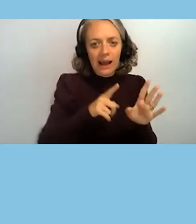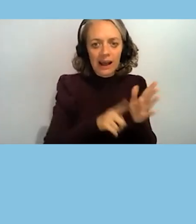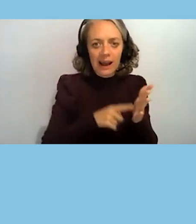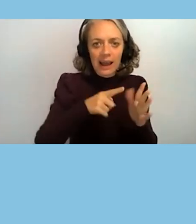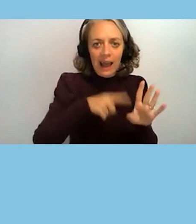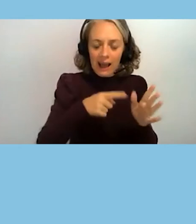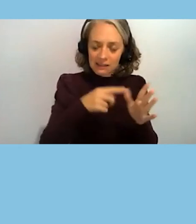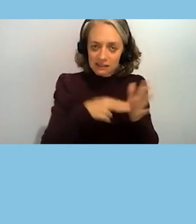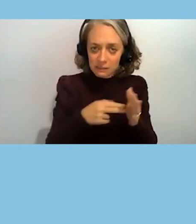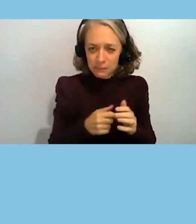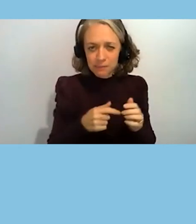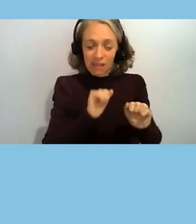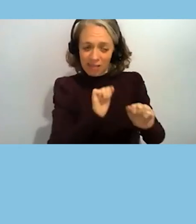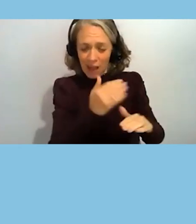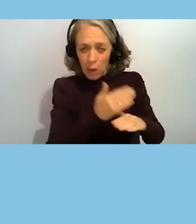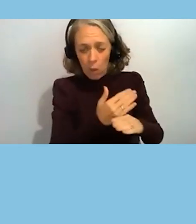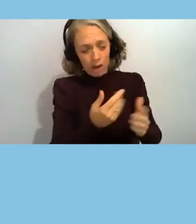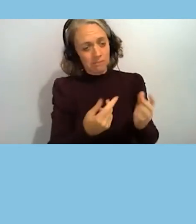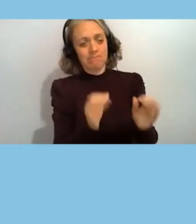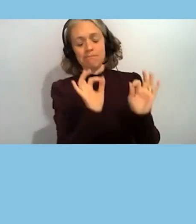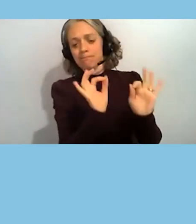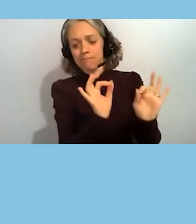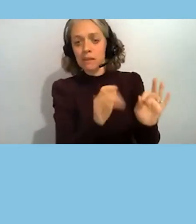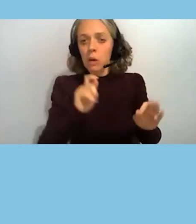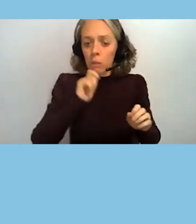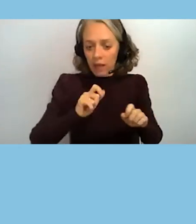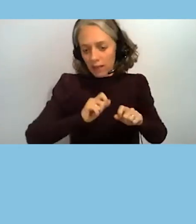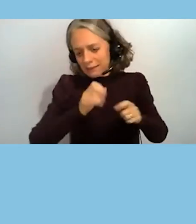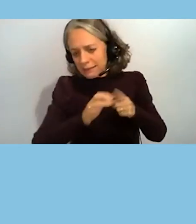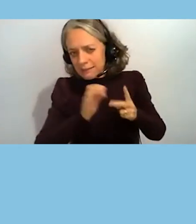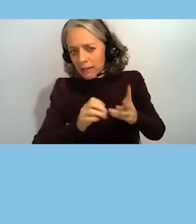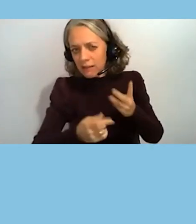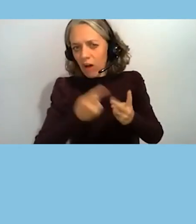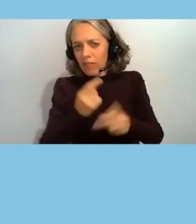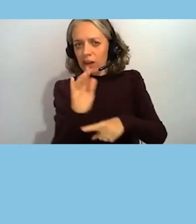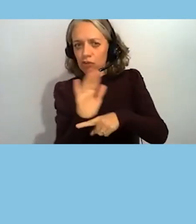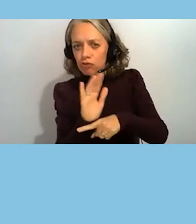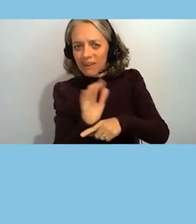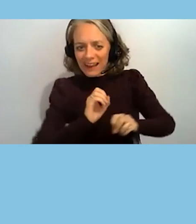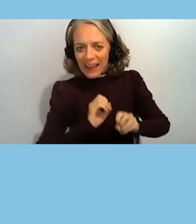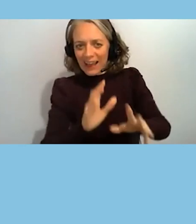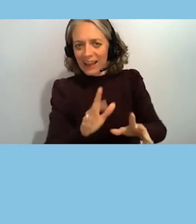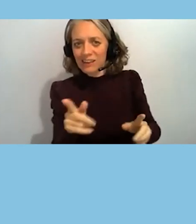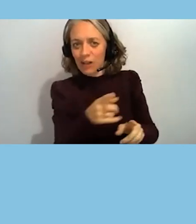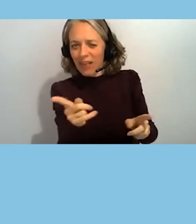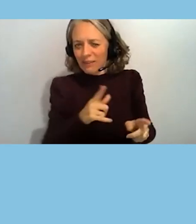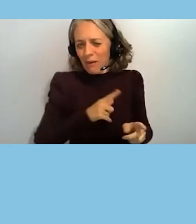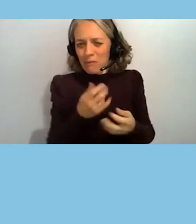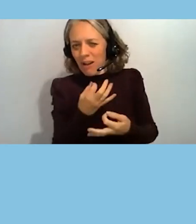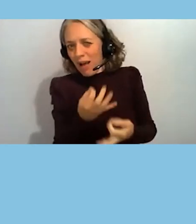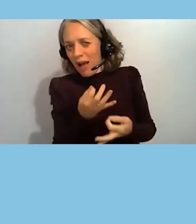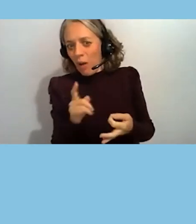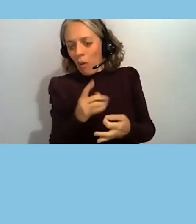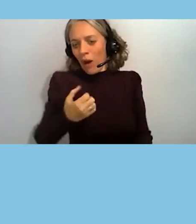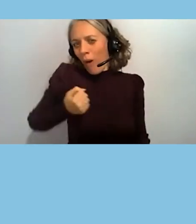conversation sessions, and we'll be making an announcement soon with details on that. So that's the point where I tantalize you with what's still being held